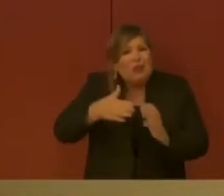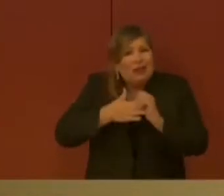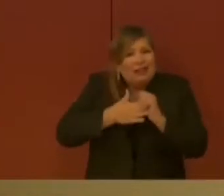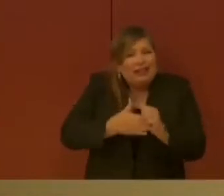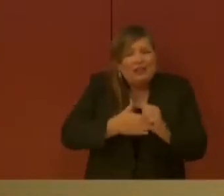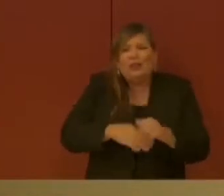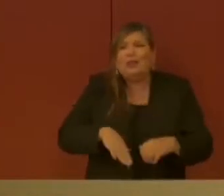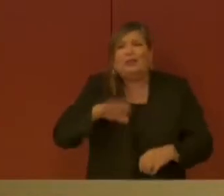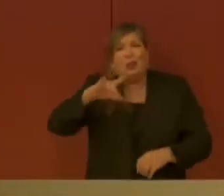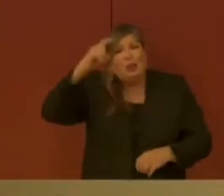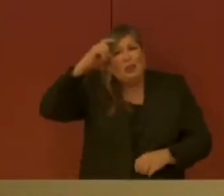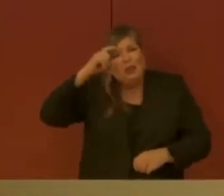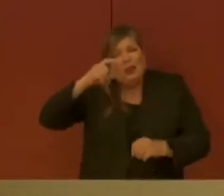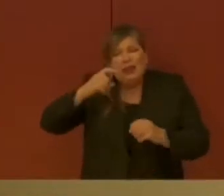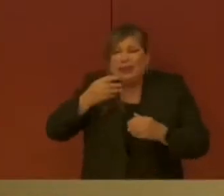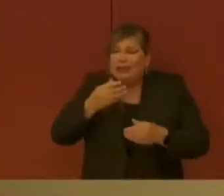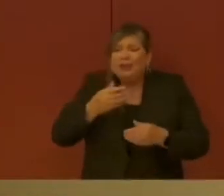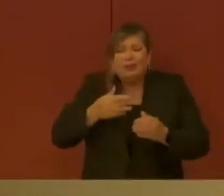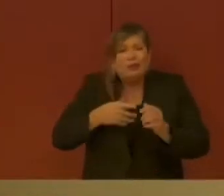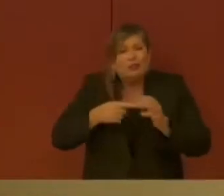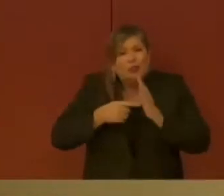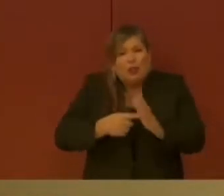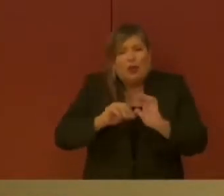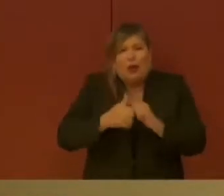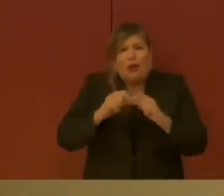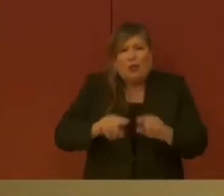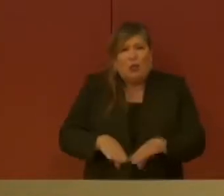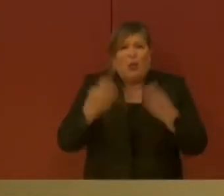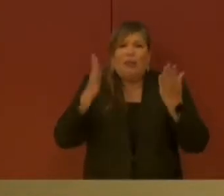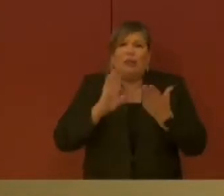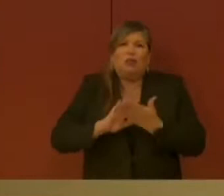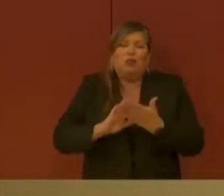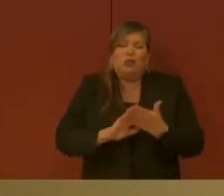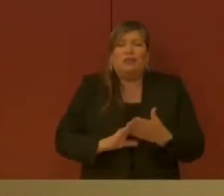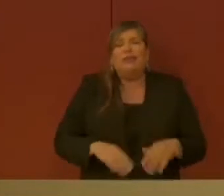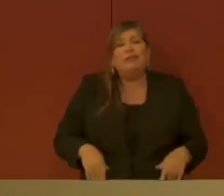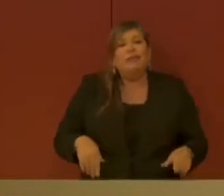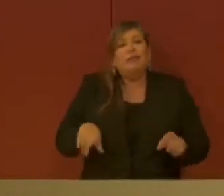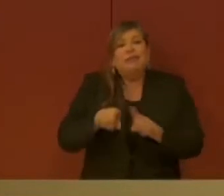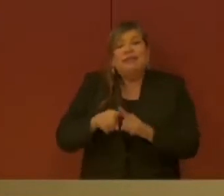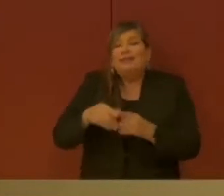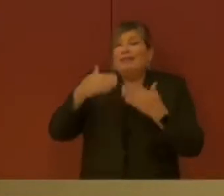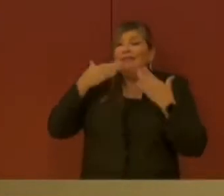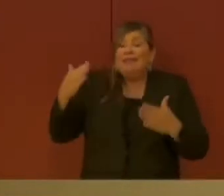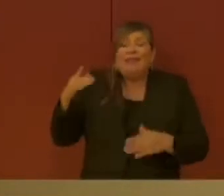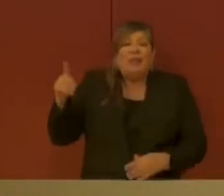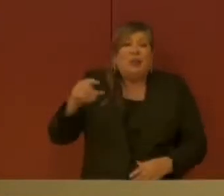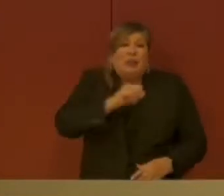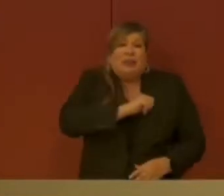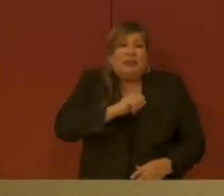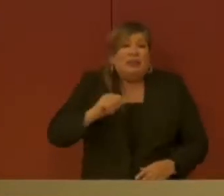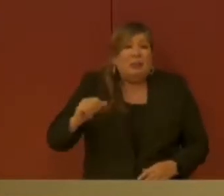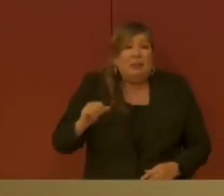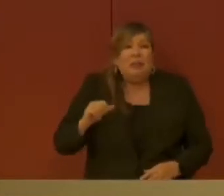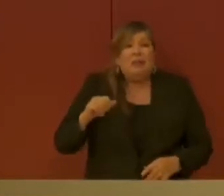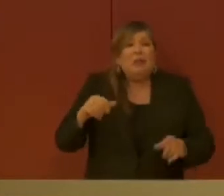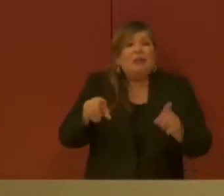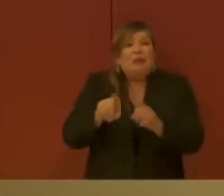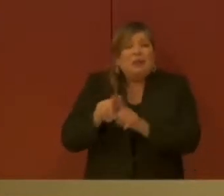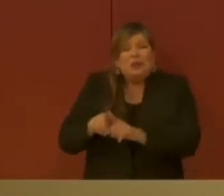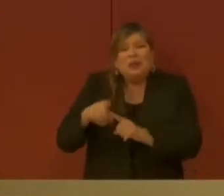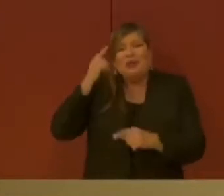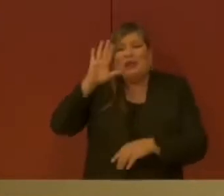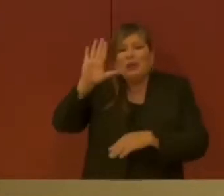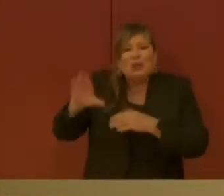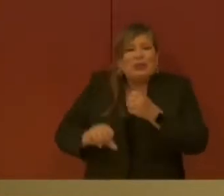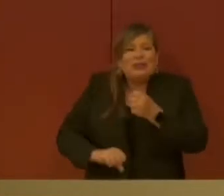for getting our schools safely reopened. Mr. Assemblymember, thank you as well for all your incredible support and advocacy, not only on behalf of